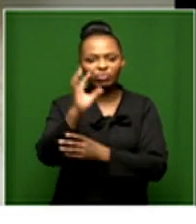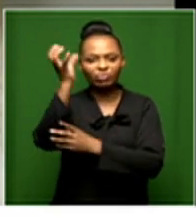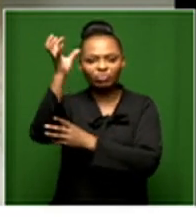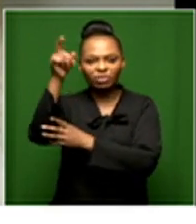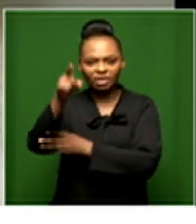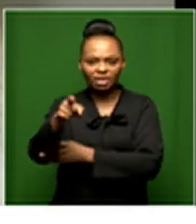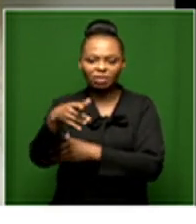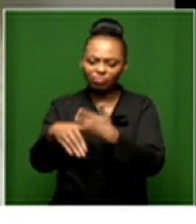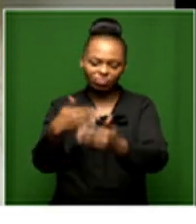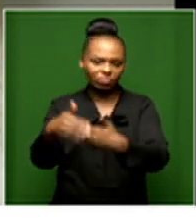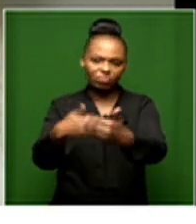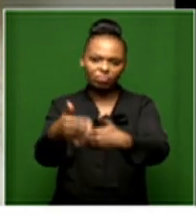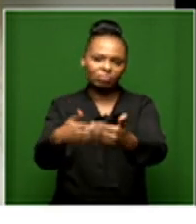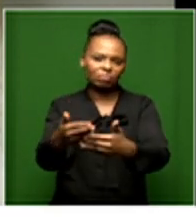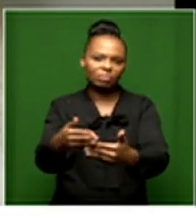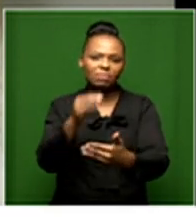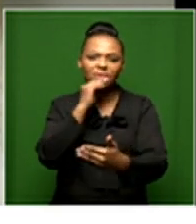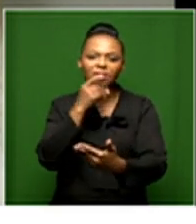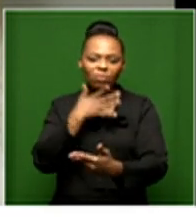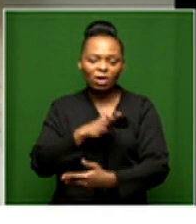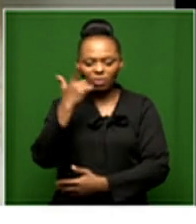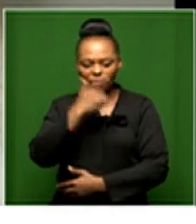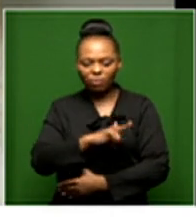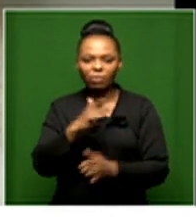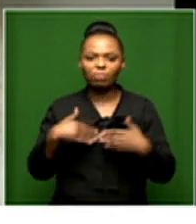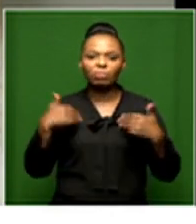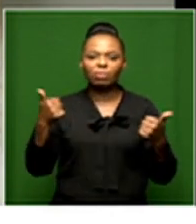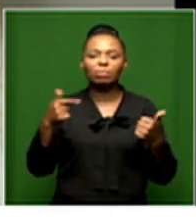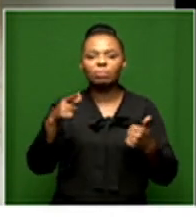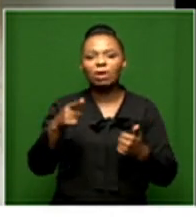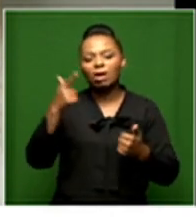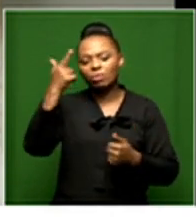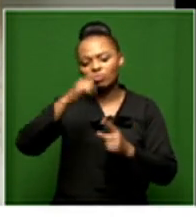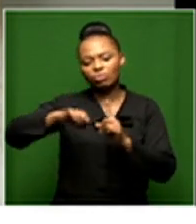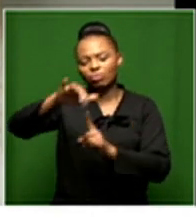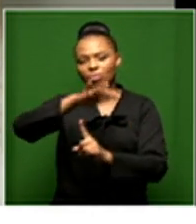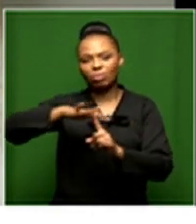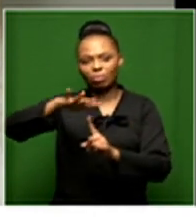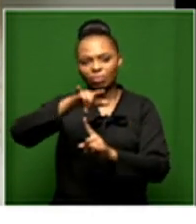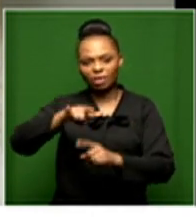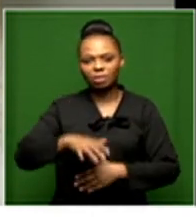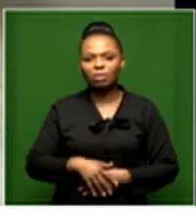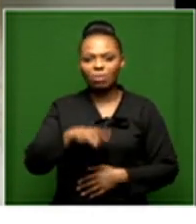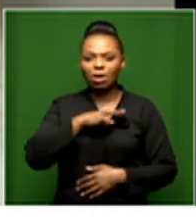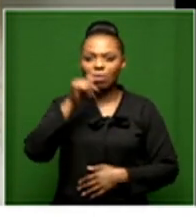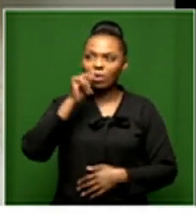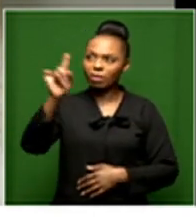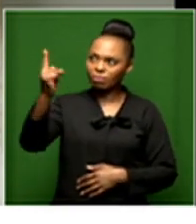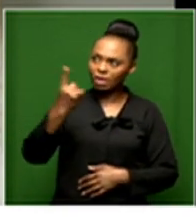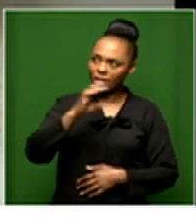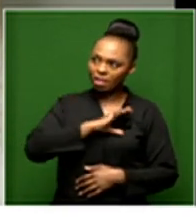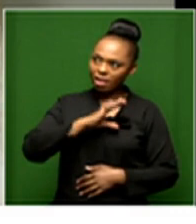all indigenous. But again, at the end of the day, when a buyer looks at us, he looks